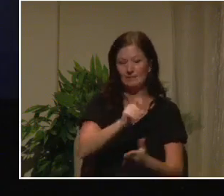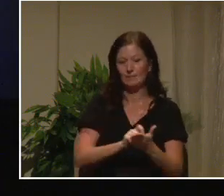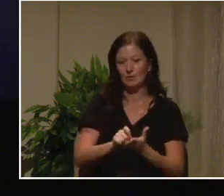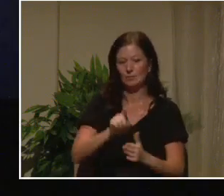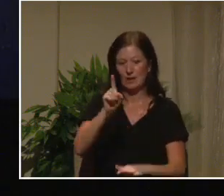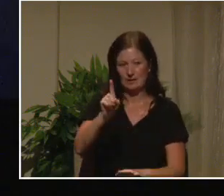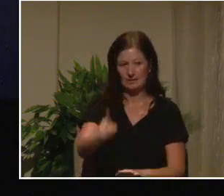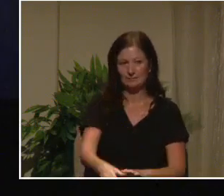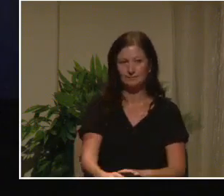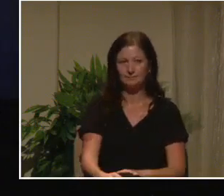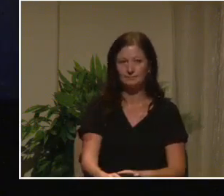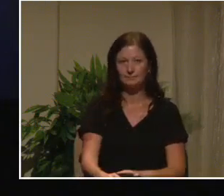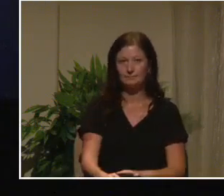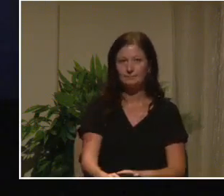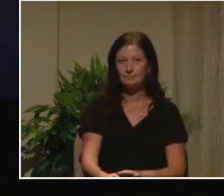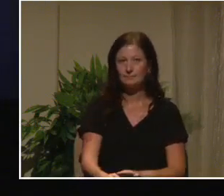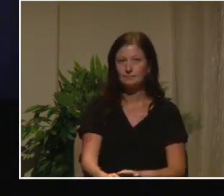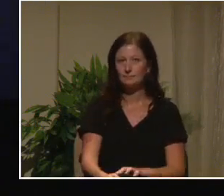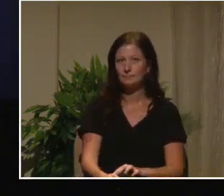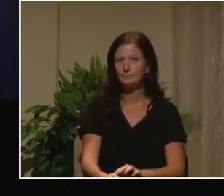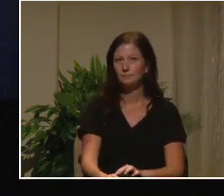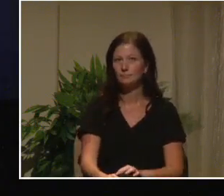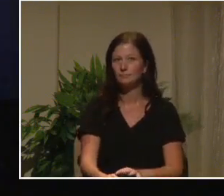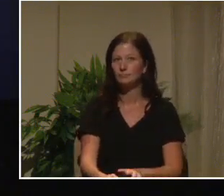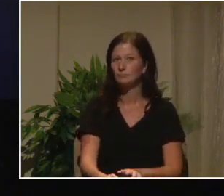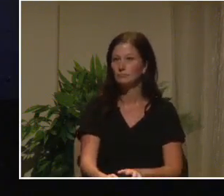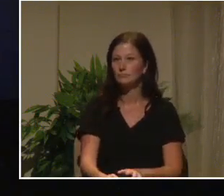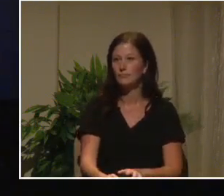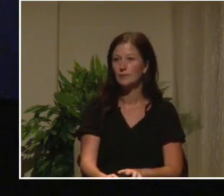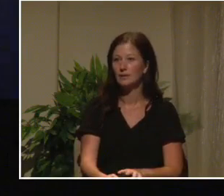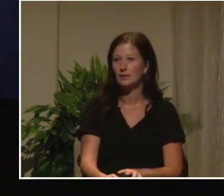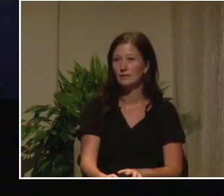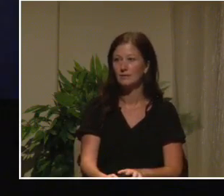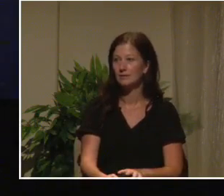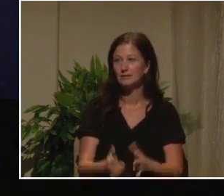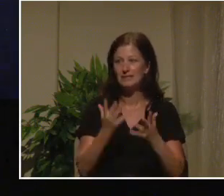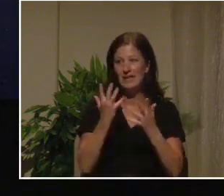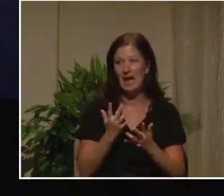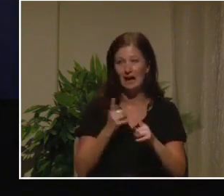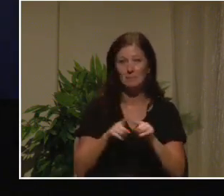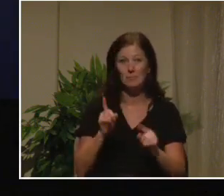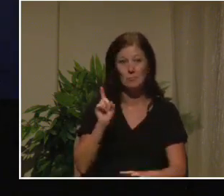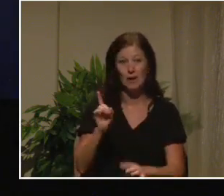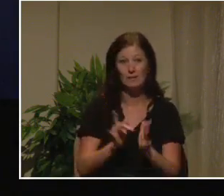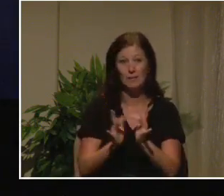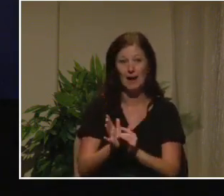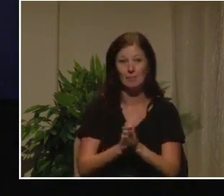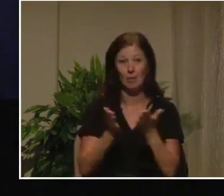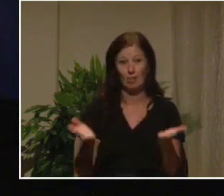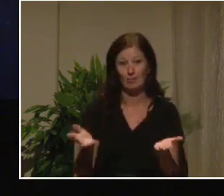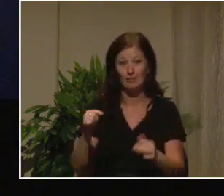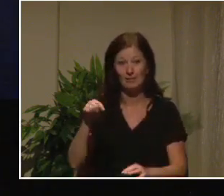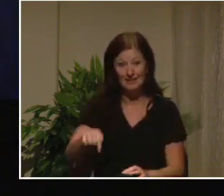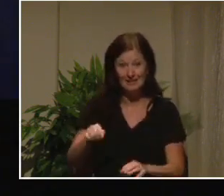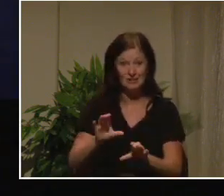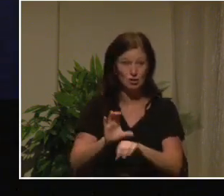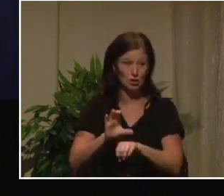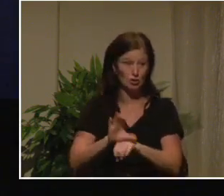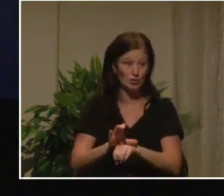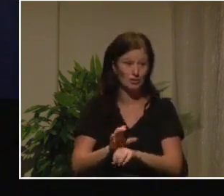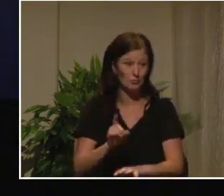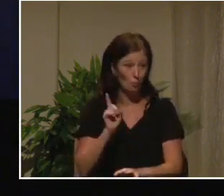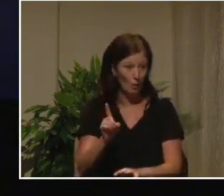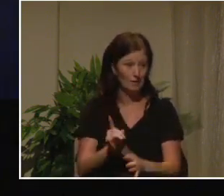or as we've discovered, there's about one Bible in this whole auditorium, or maybe a few, but